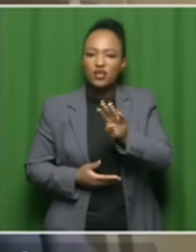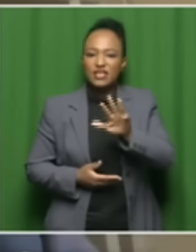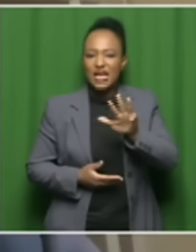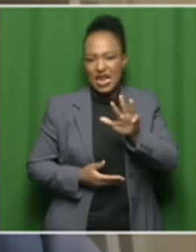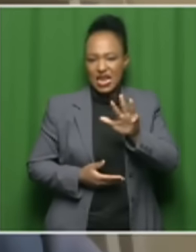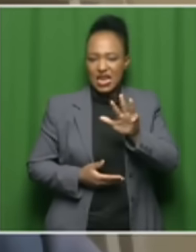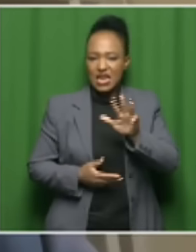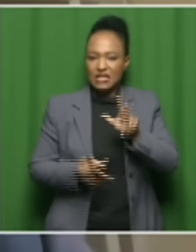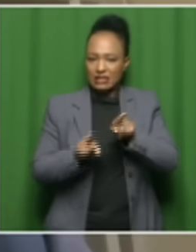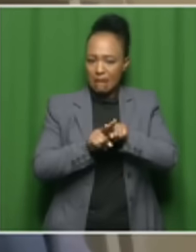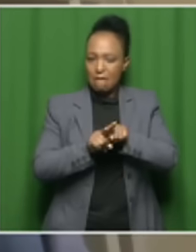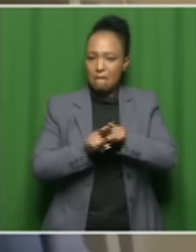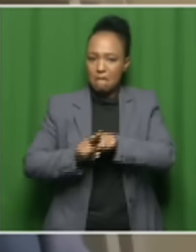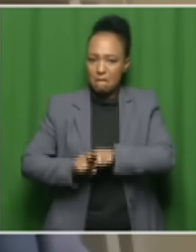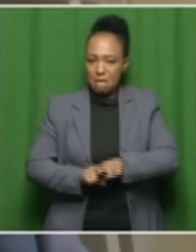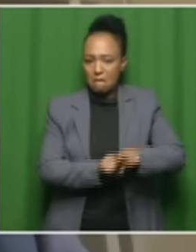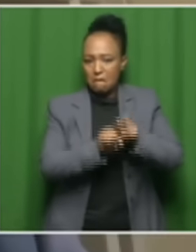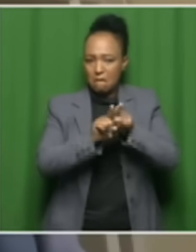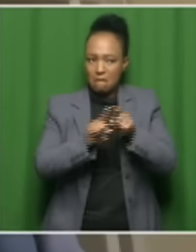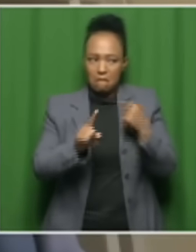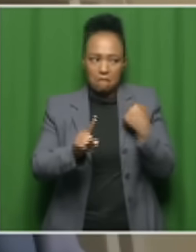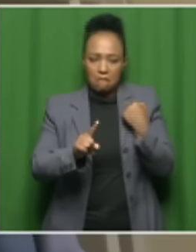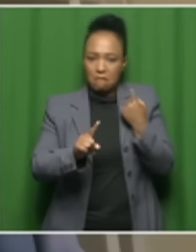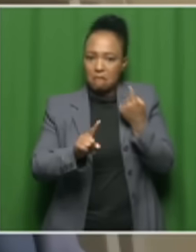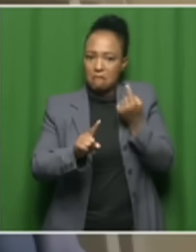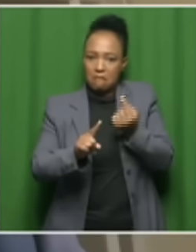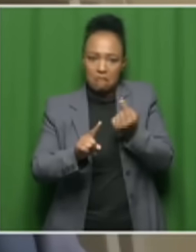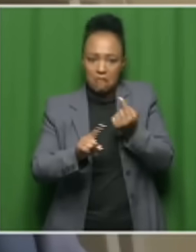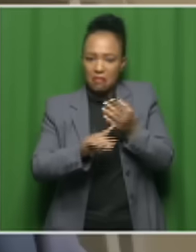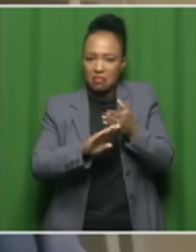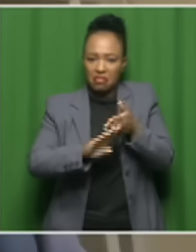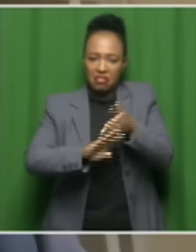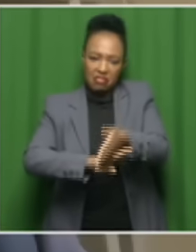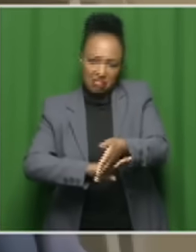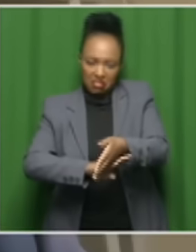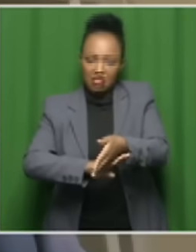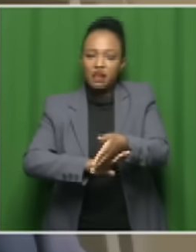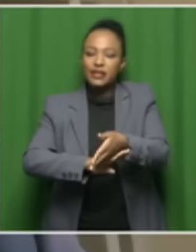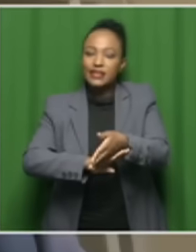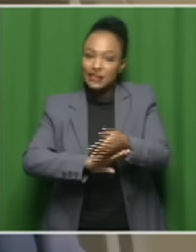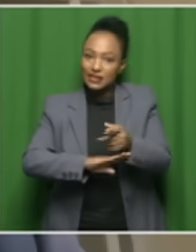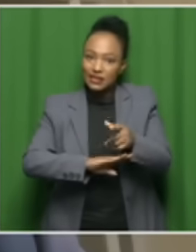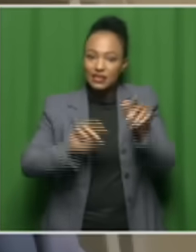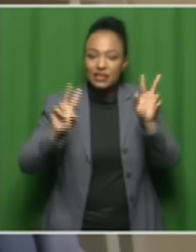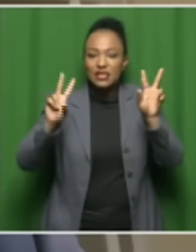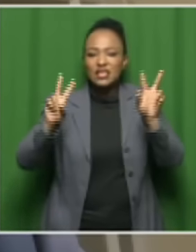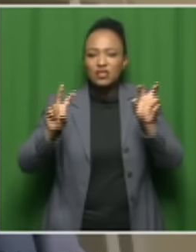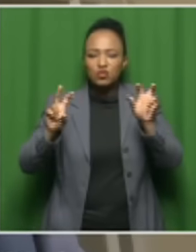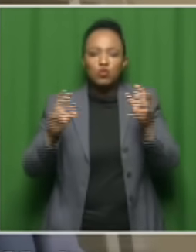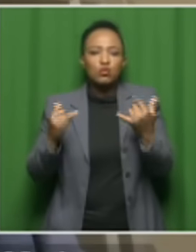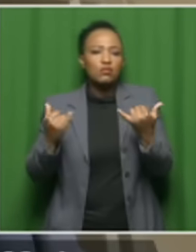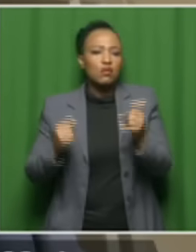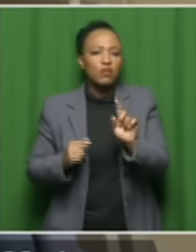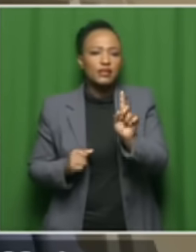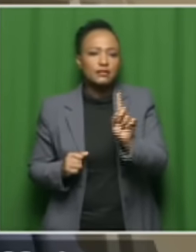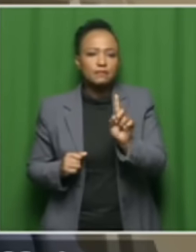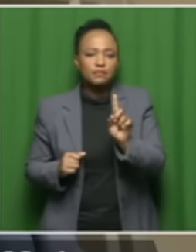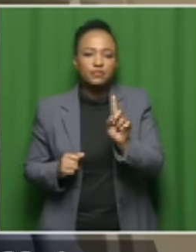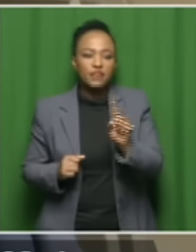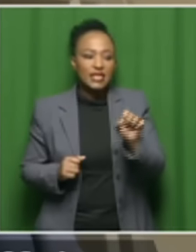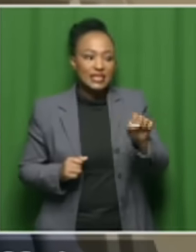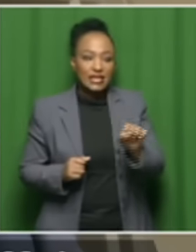Citizenship Act. So it has been going on for a long time. The issue really in this case is the rights of